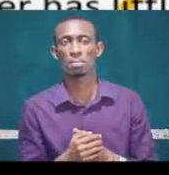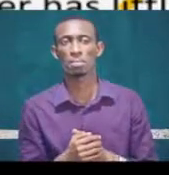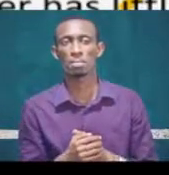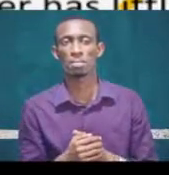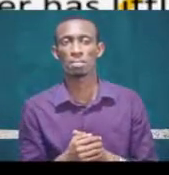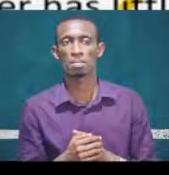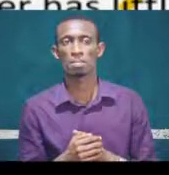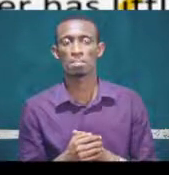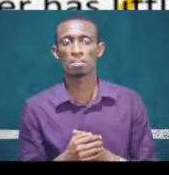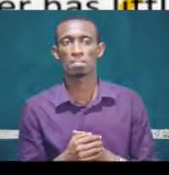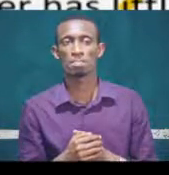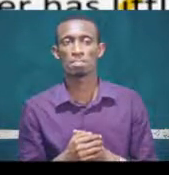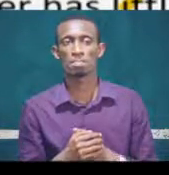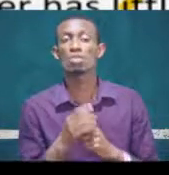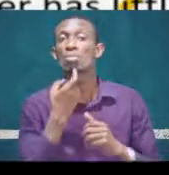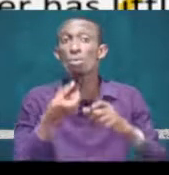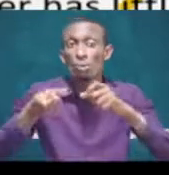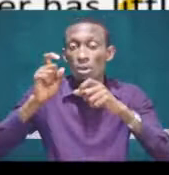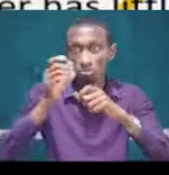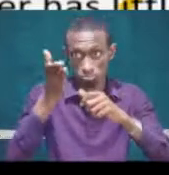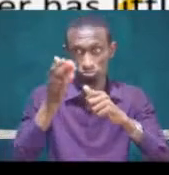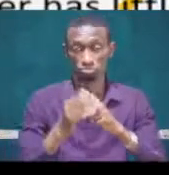amino acid. We shall have to add that.